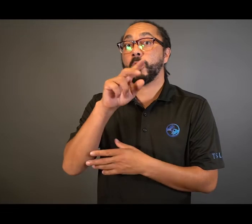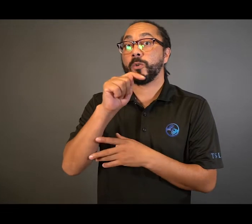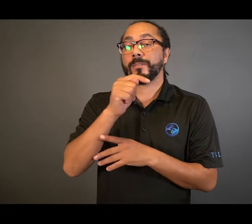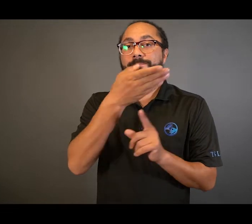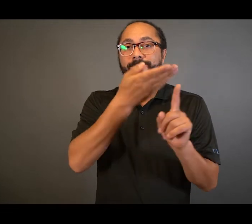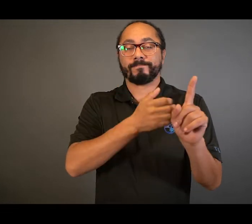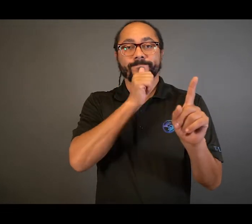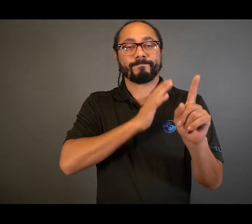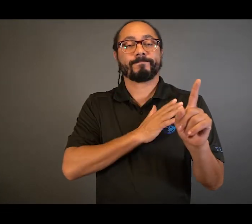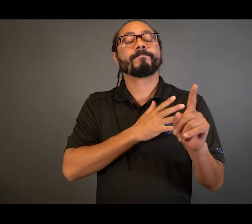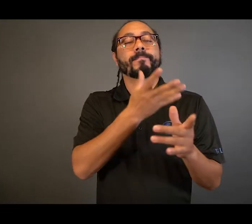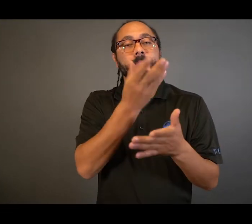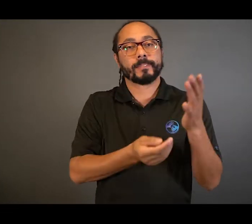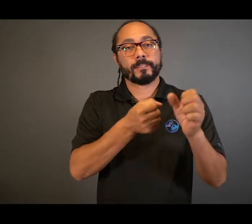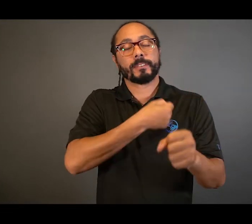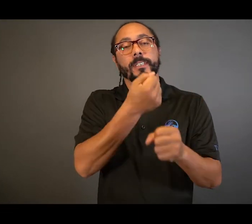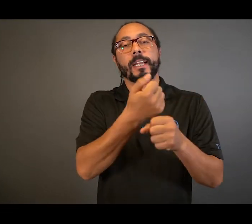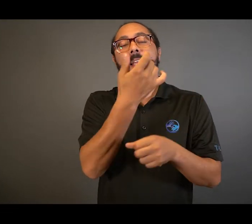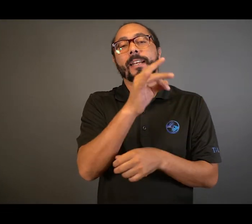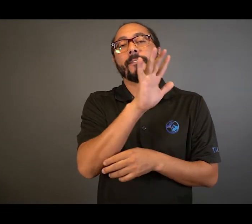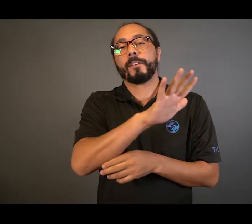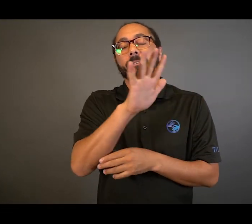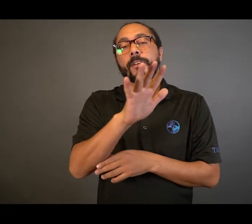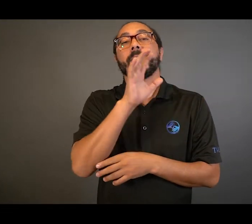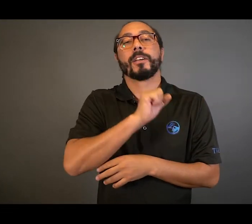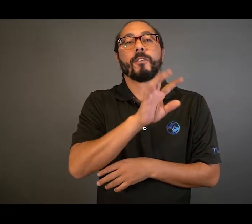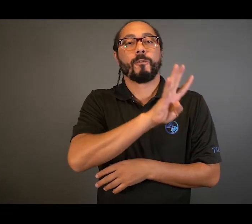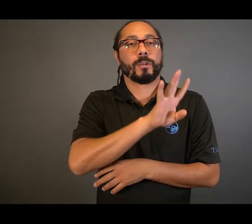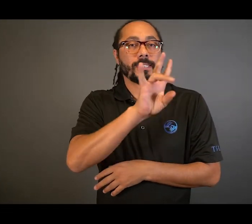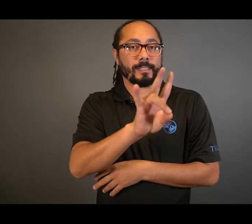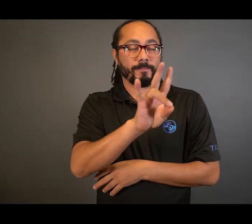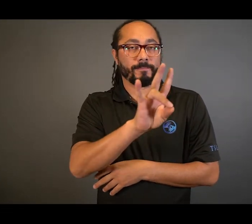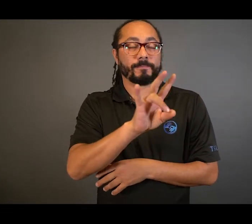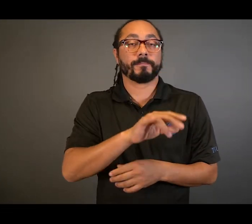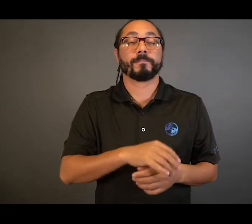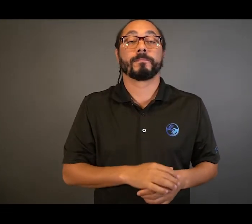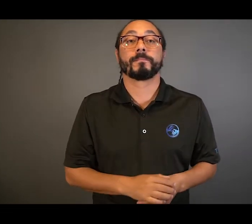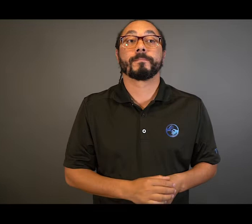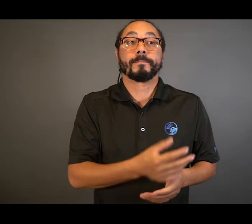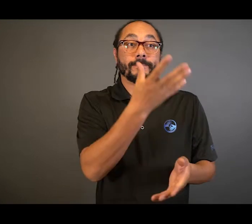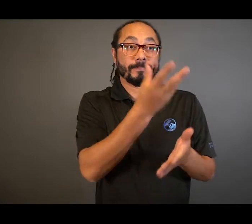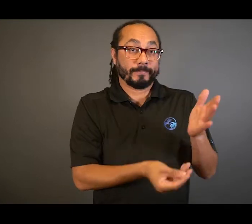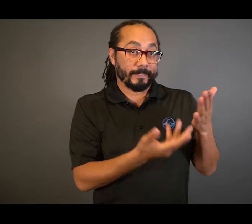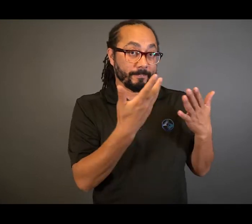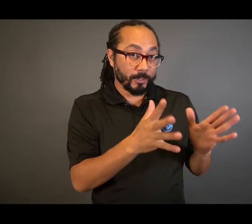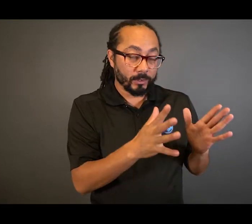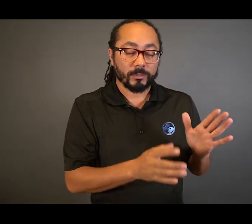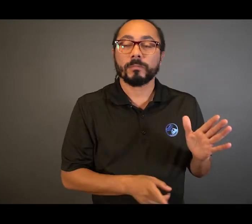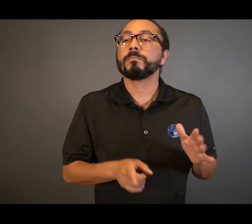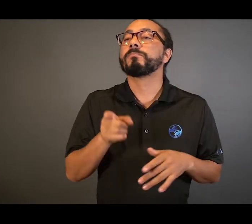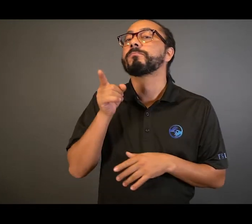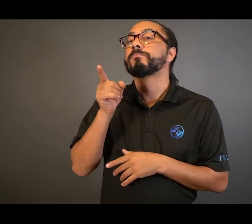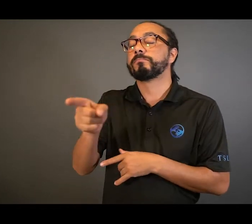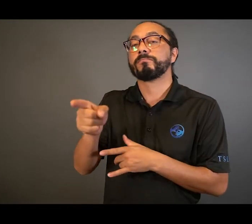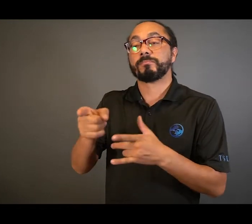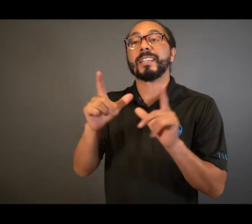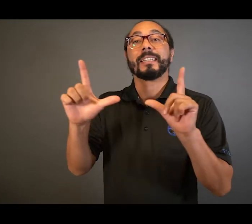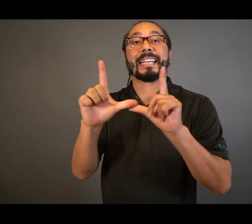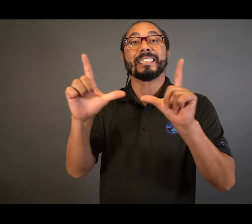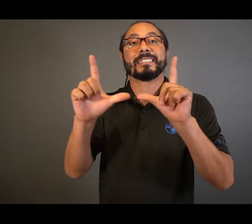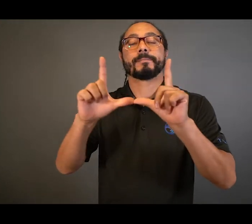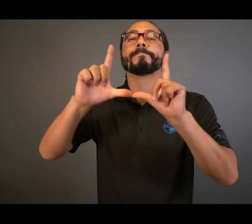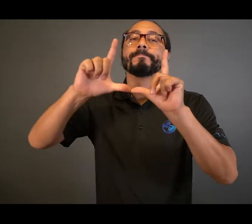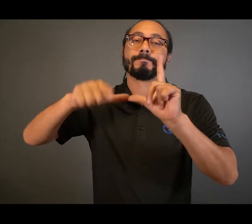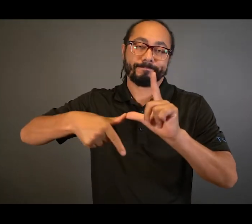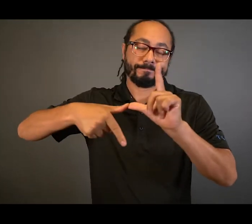Margaret Montgomery died in 1855 at the age of 47. After her death, Thomas did not renew